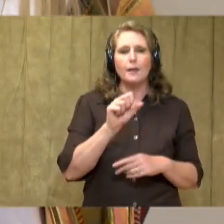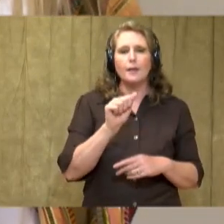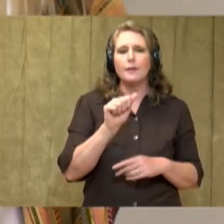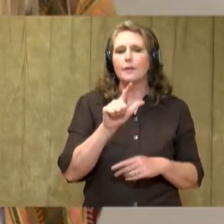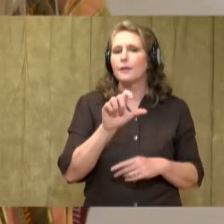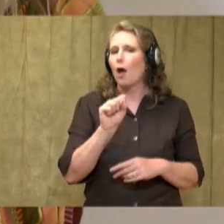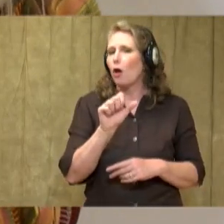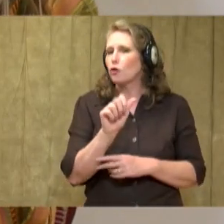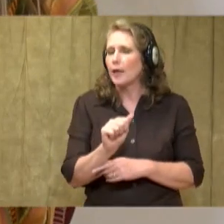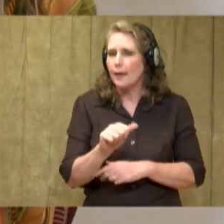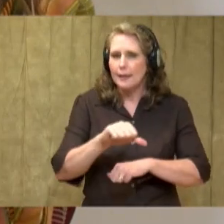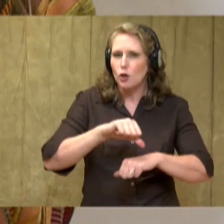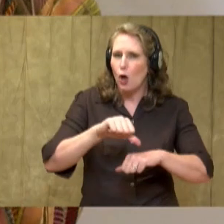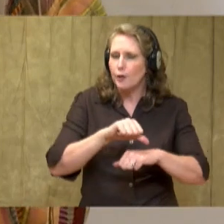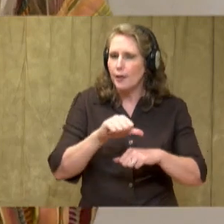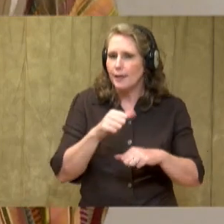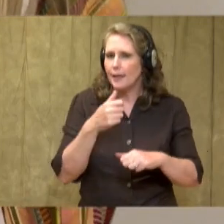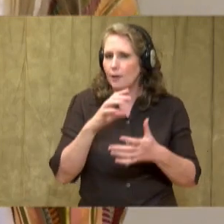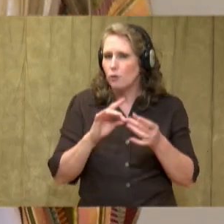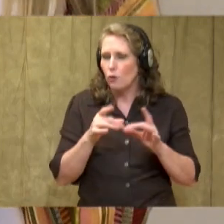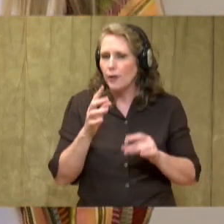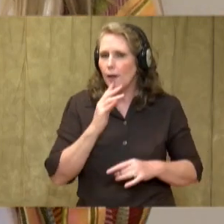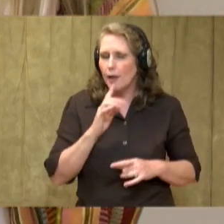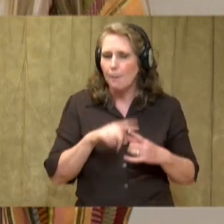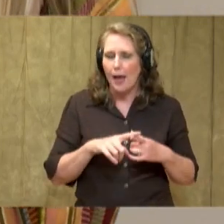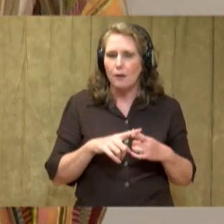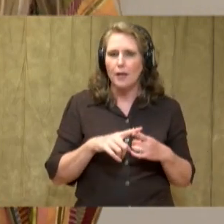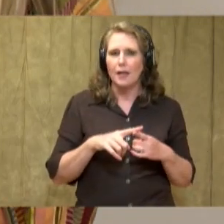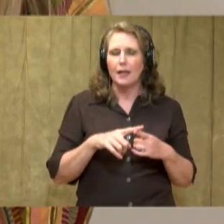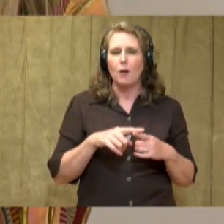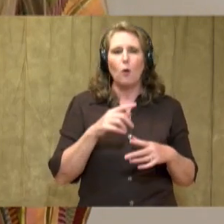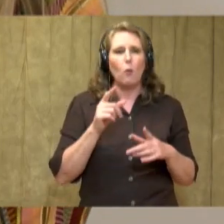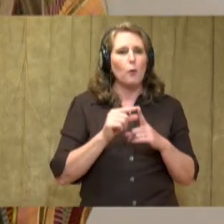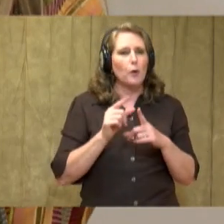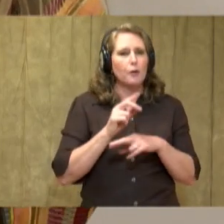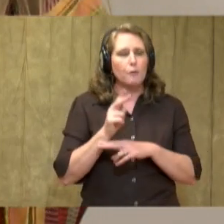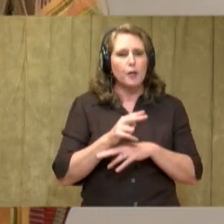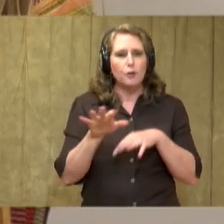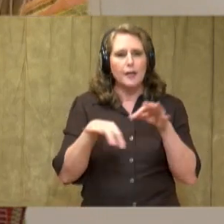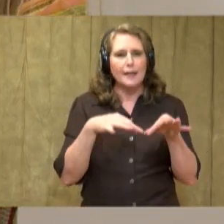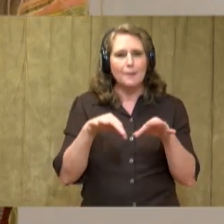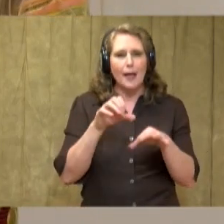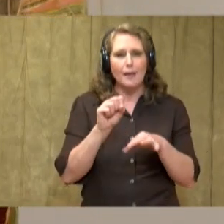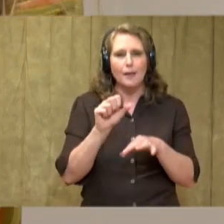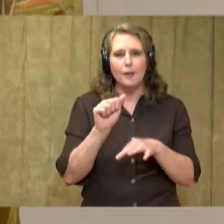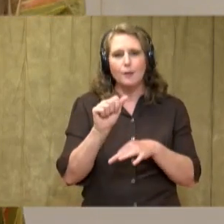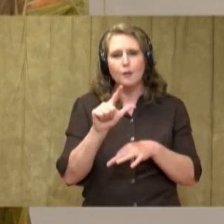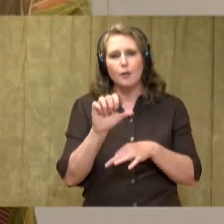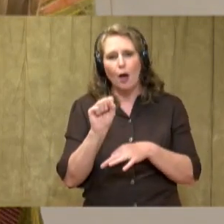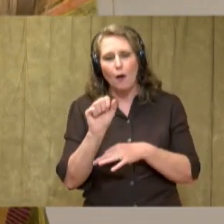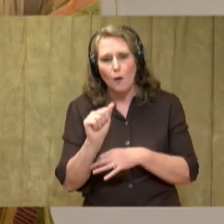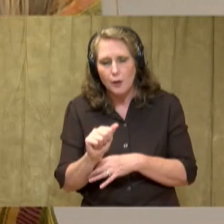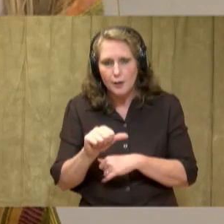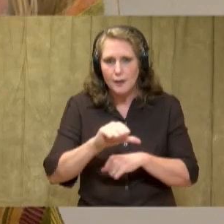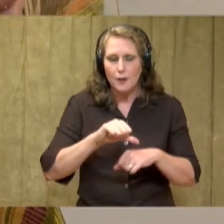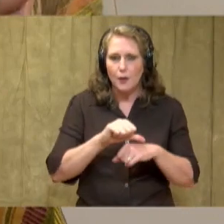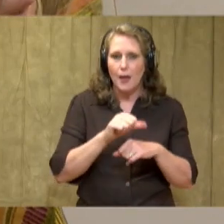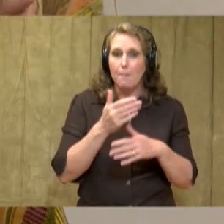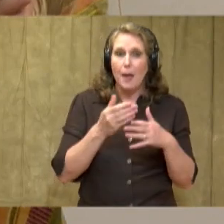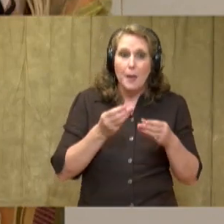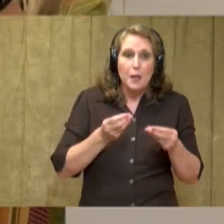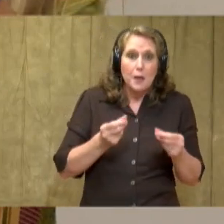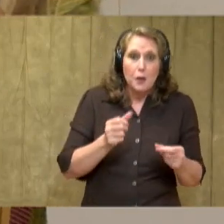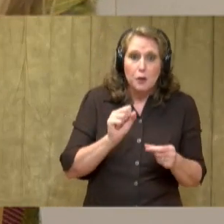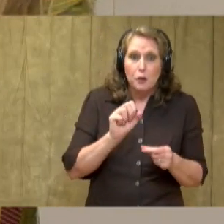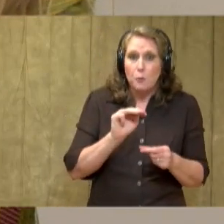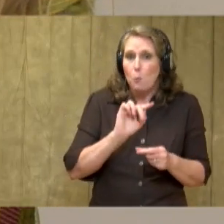about in our story? What words do we use to describe the salsa? Okay, maybe smooth